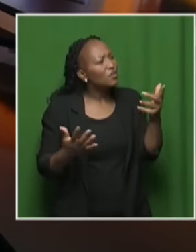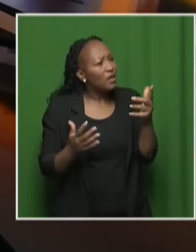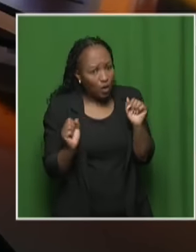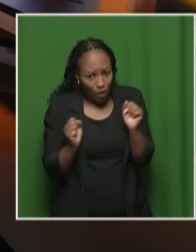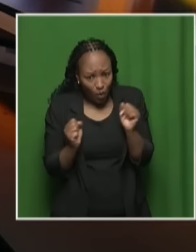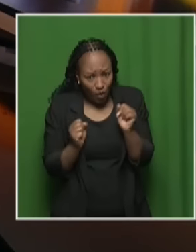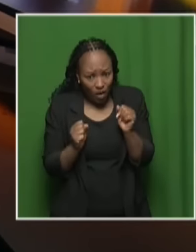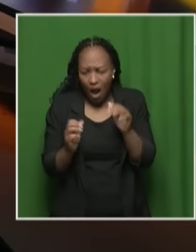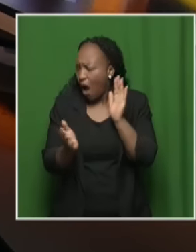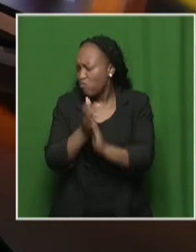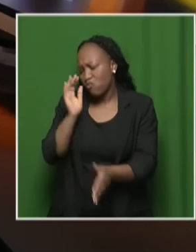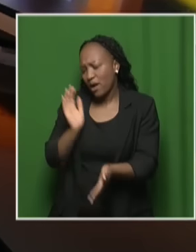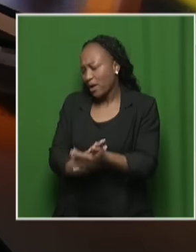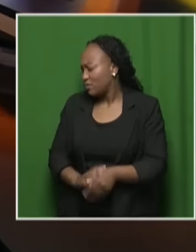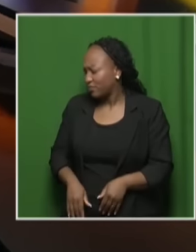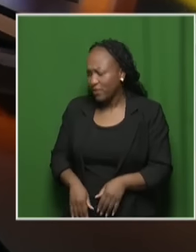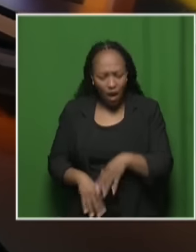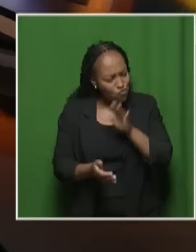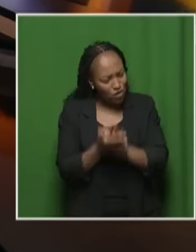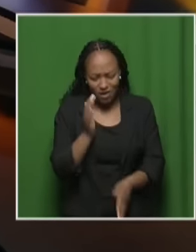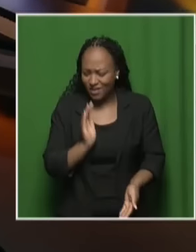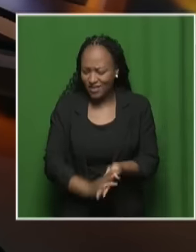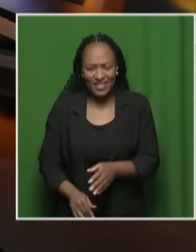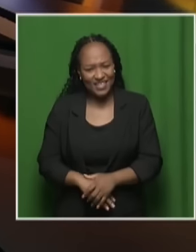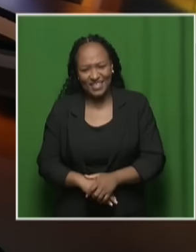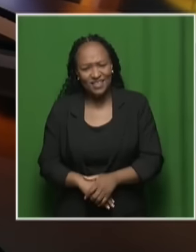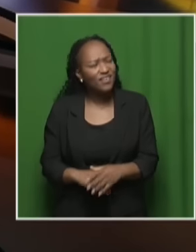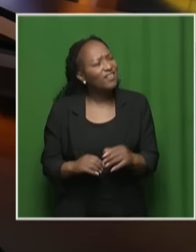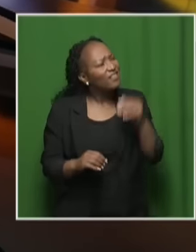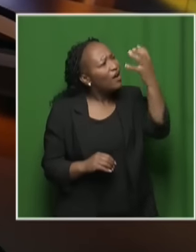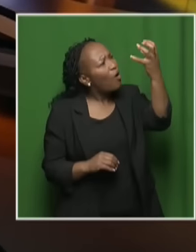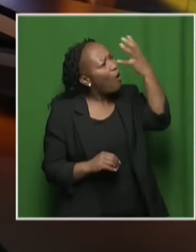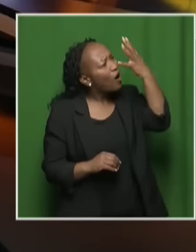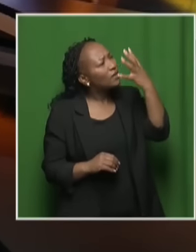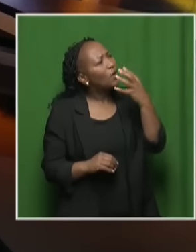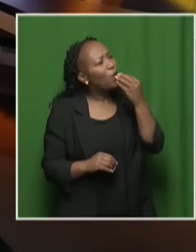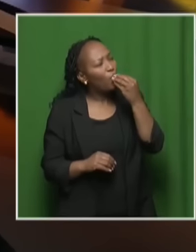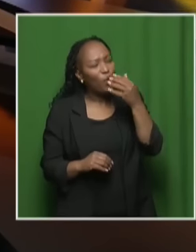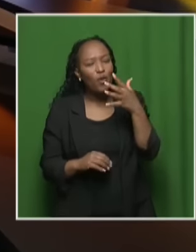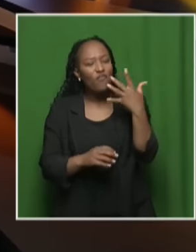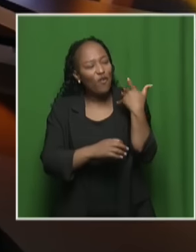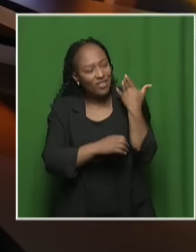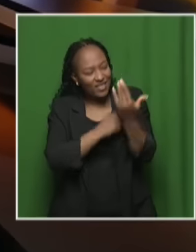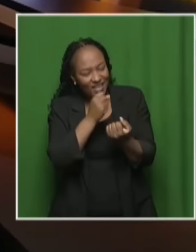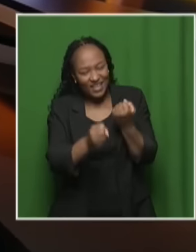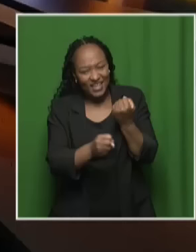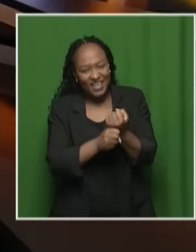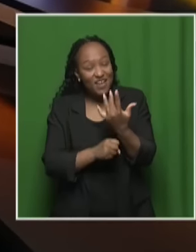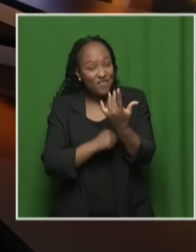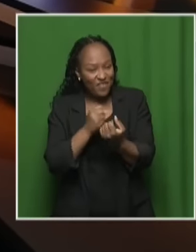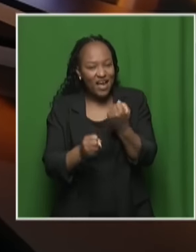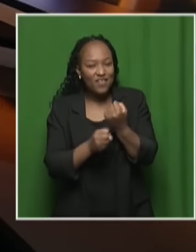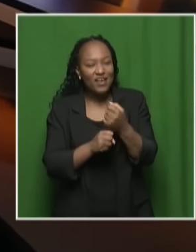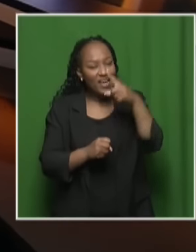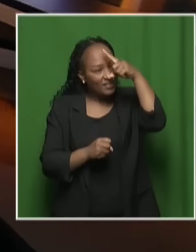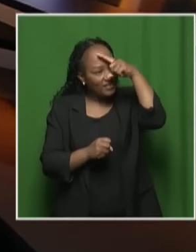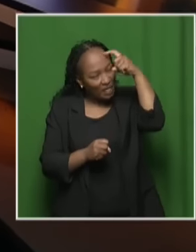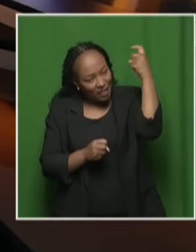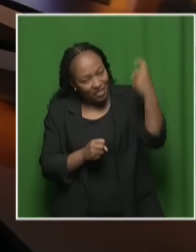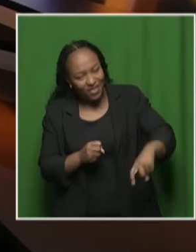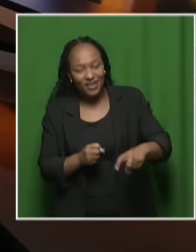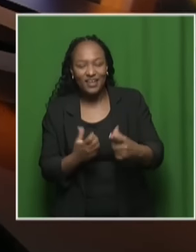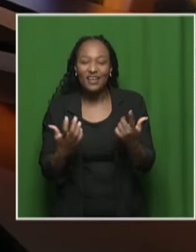cold? How? For you? Yeah. Well, what heat? No, the warmth in the past years. 5 years, it's been boiling.